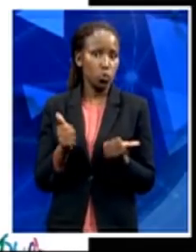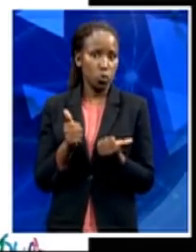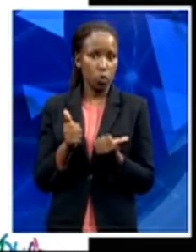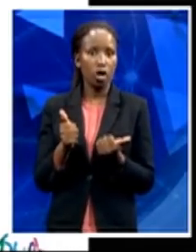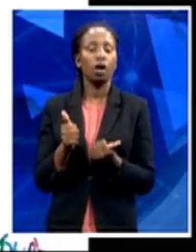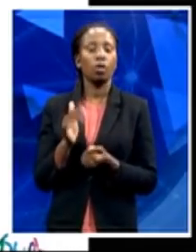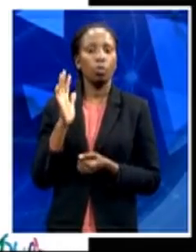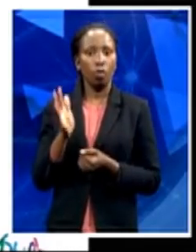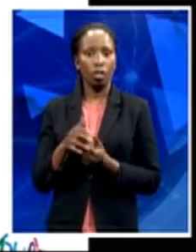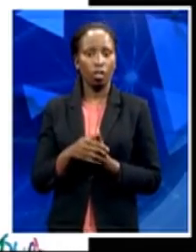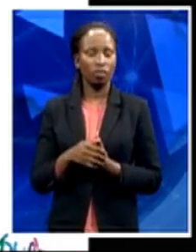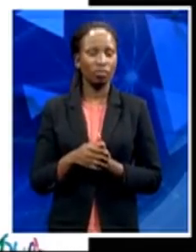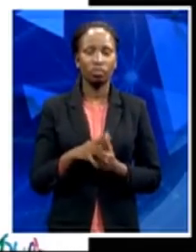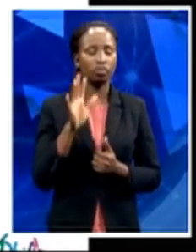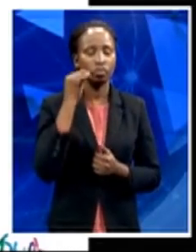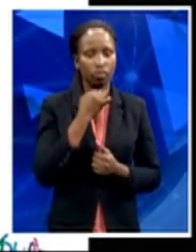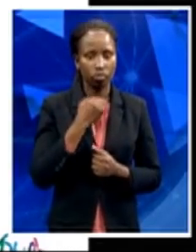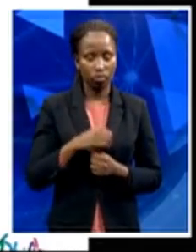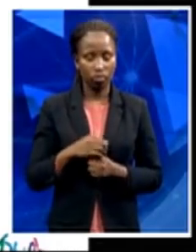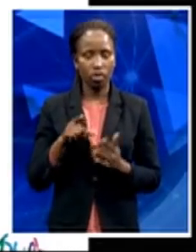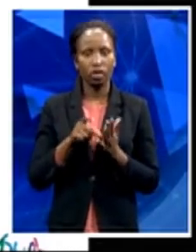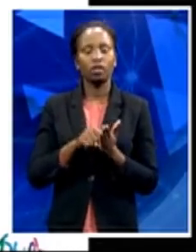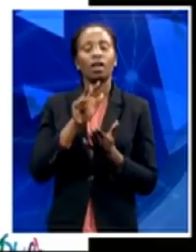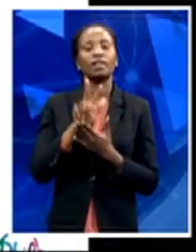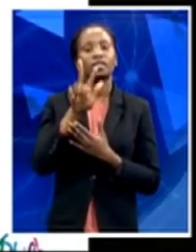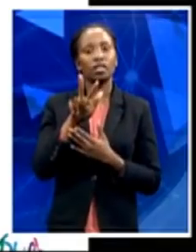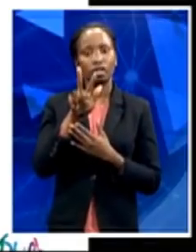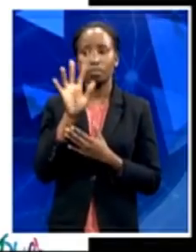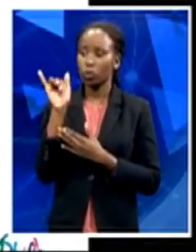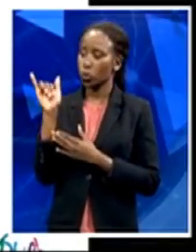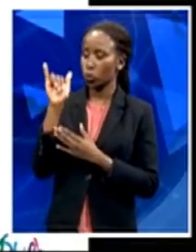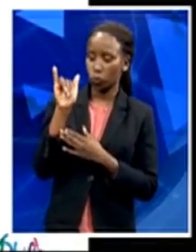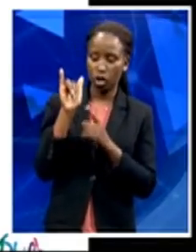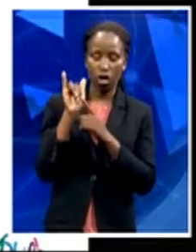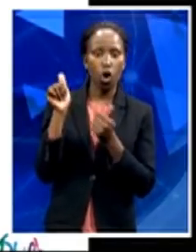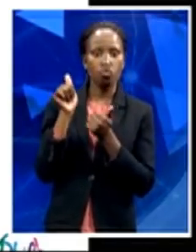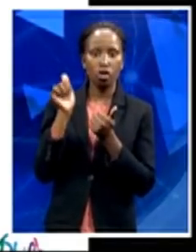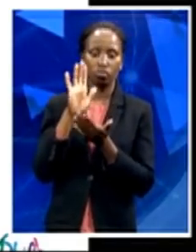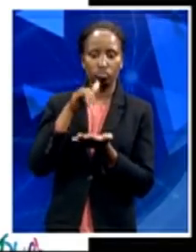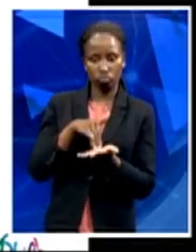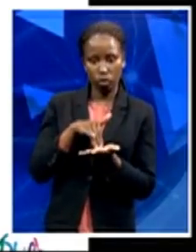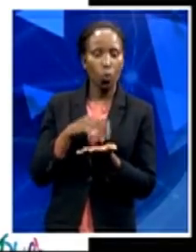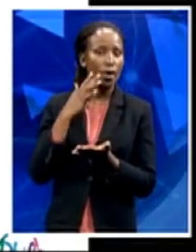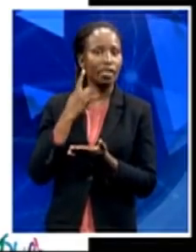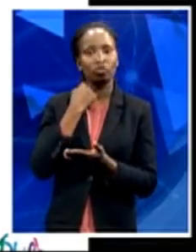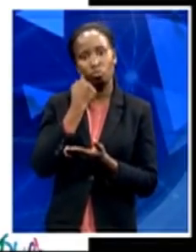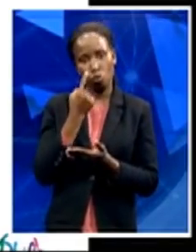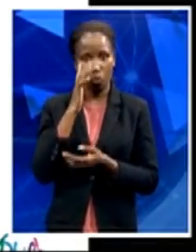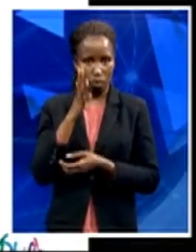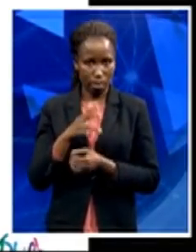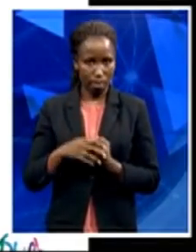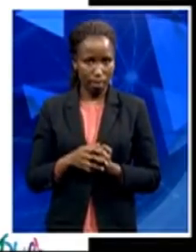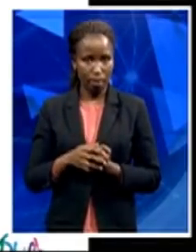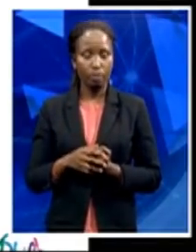on the 18th, the flight has already been booked to arrive tomorrow, and the doses have received some